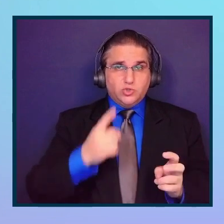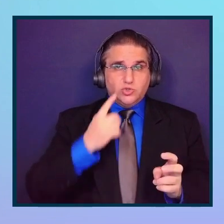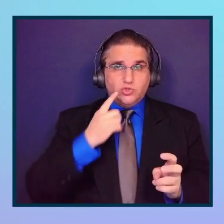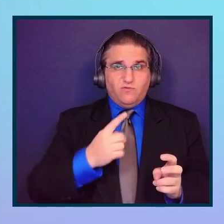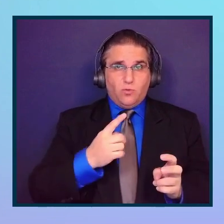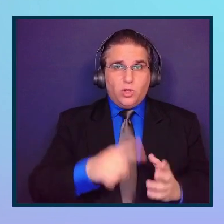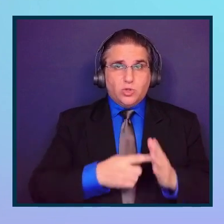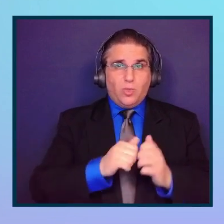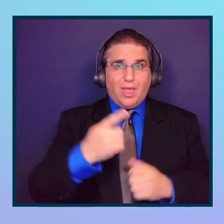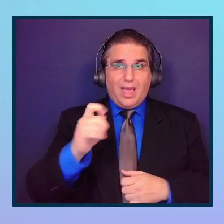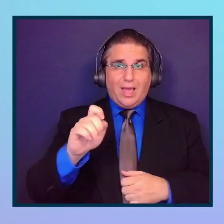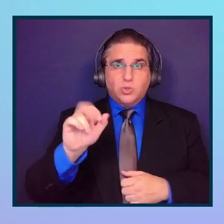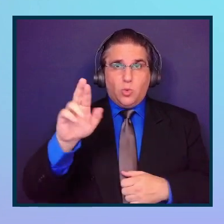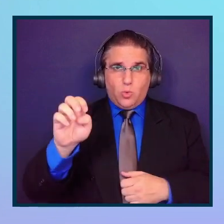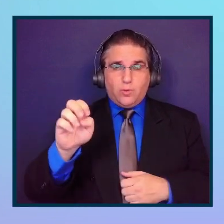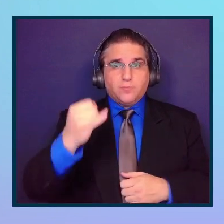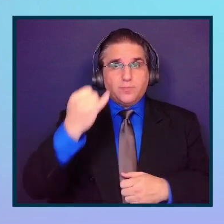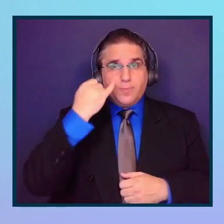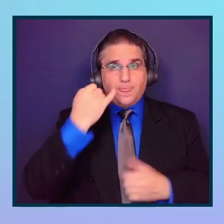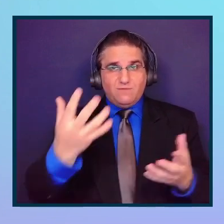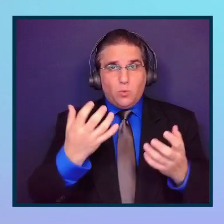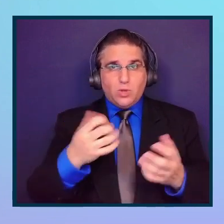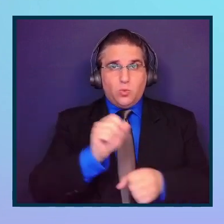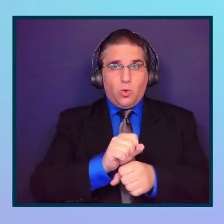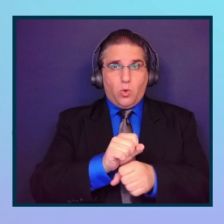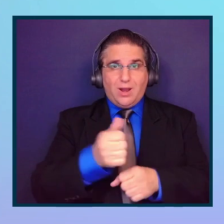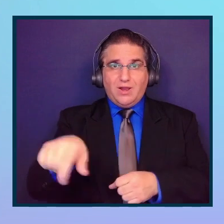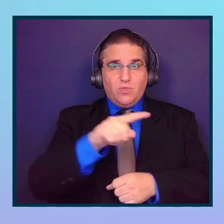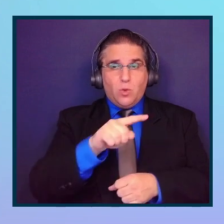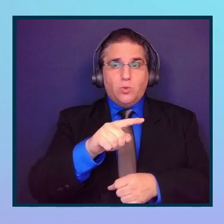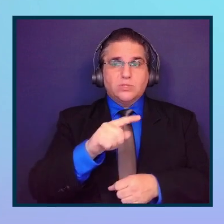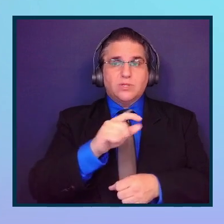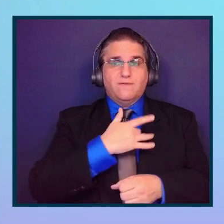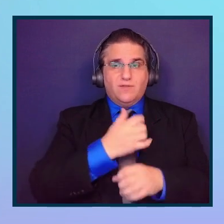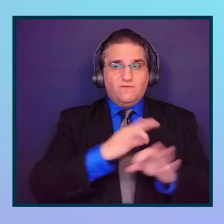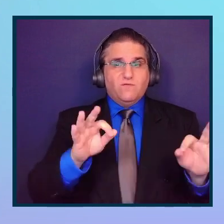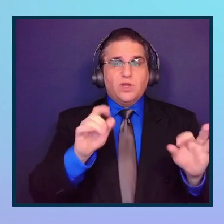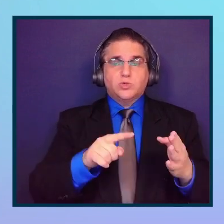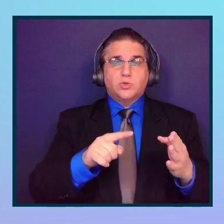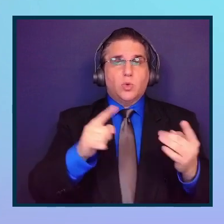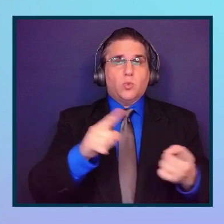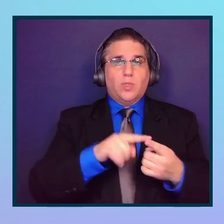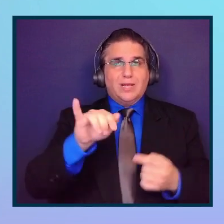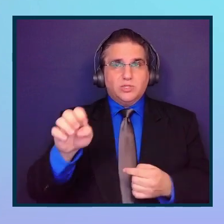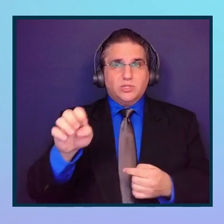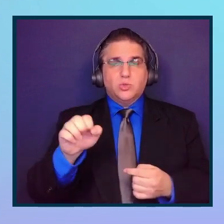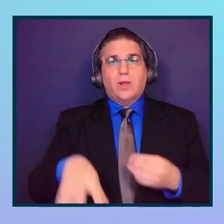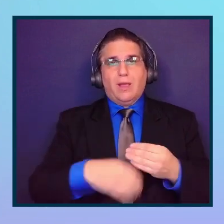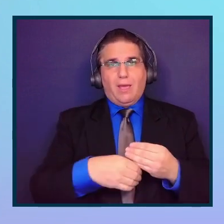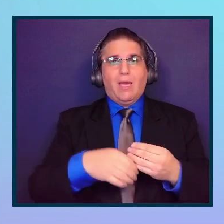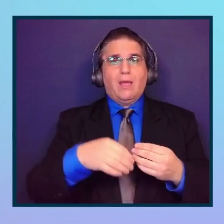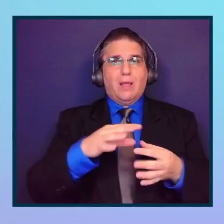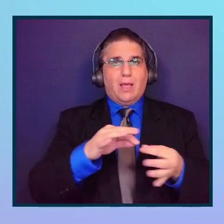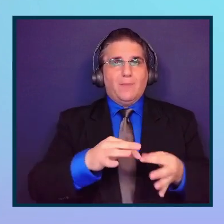started with axe-core. If you want to work on any of those, feel free to go to that issue and then add a comment saying, hey,